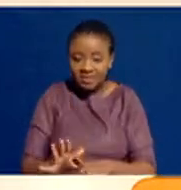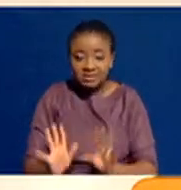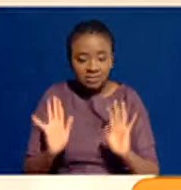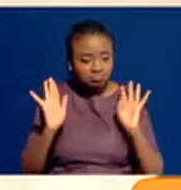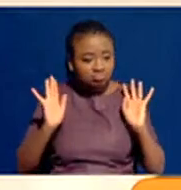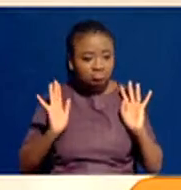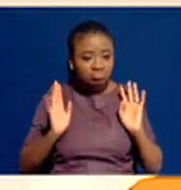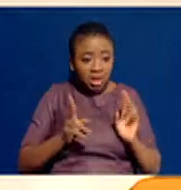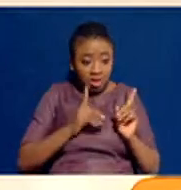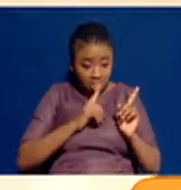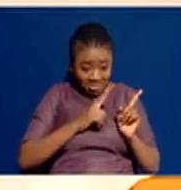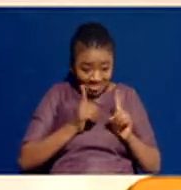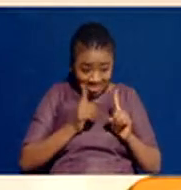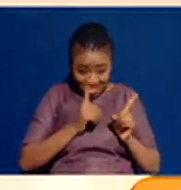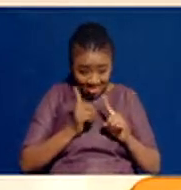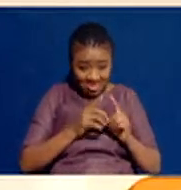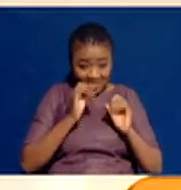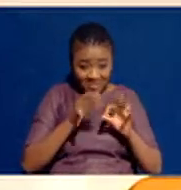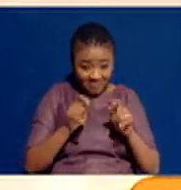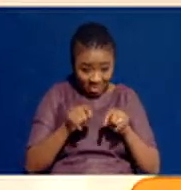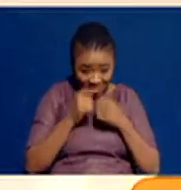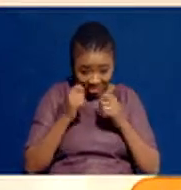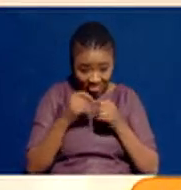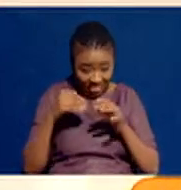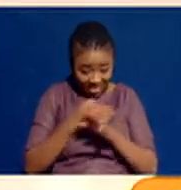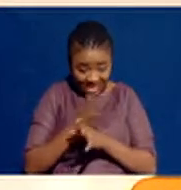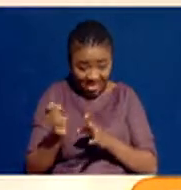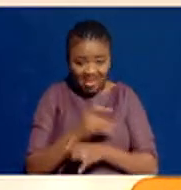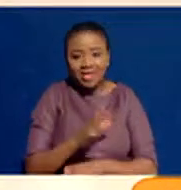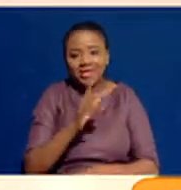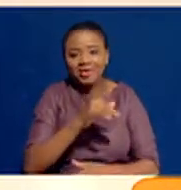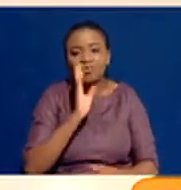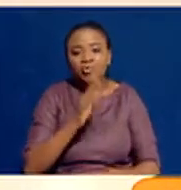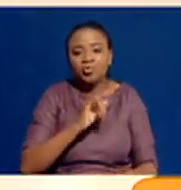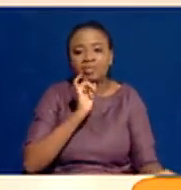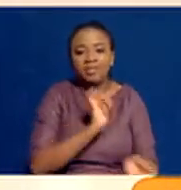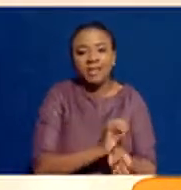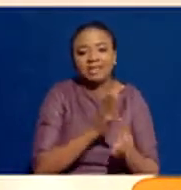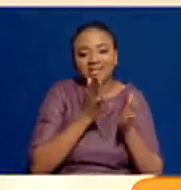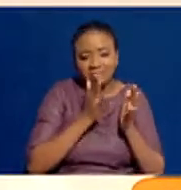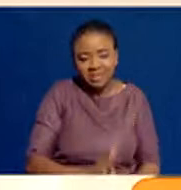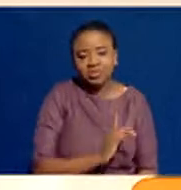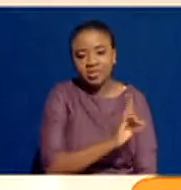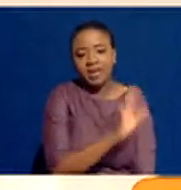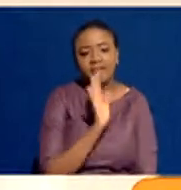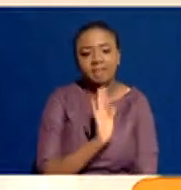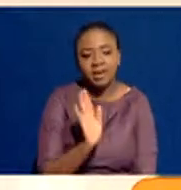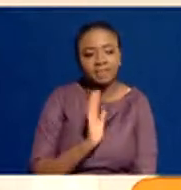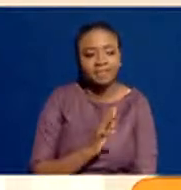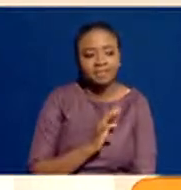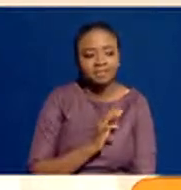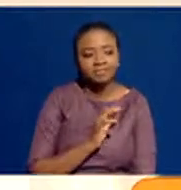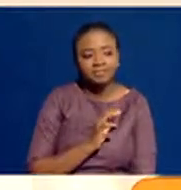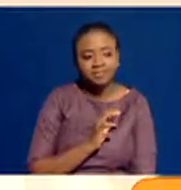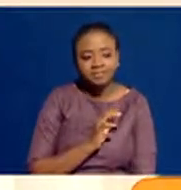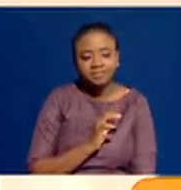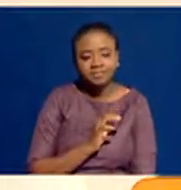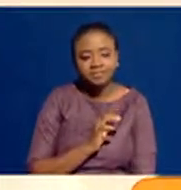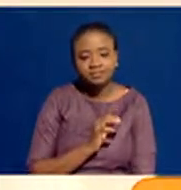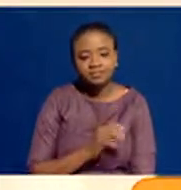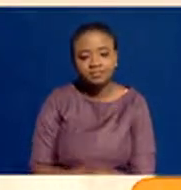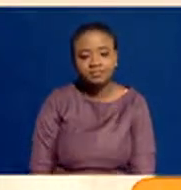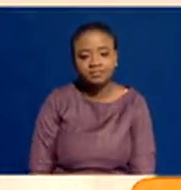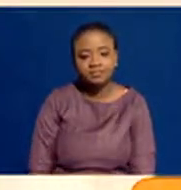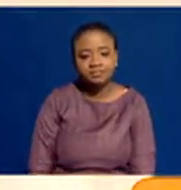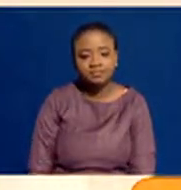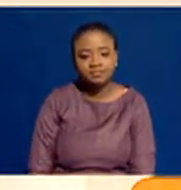personally held accountable, such that as they open the papers, particularly the second paper, they will be able